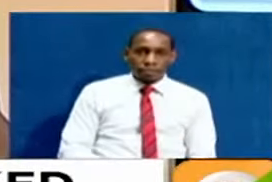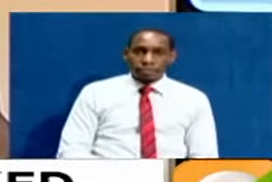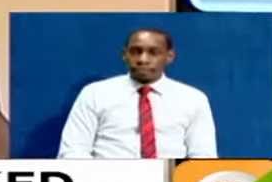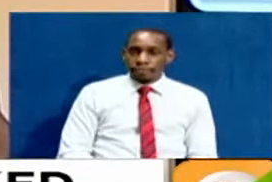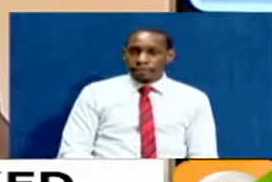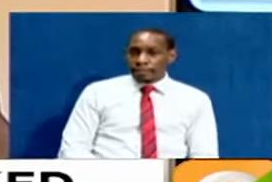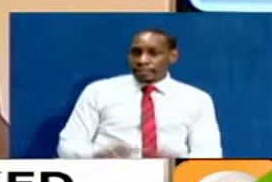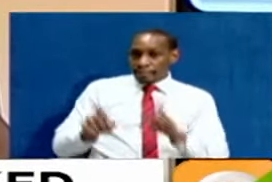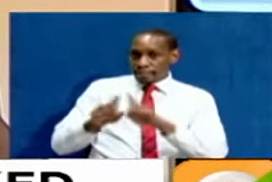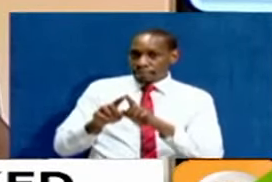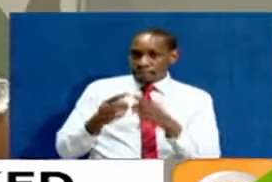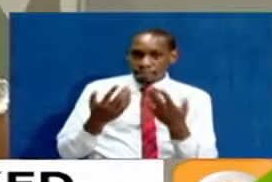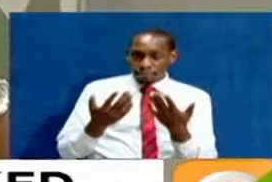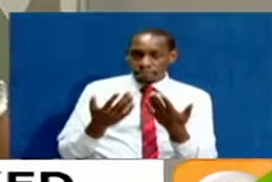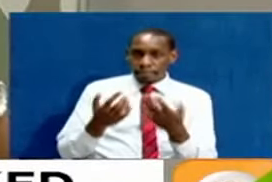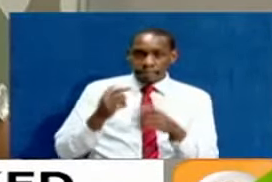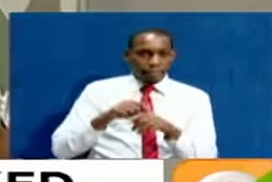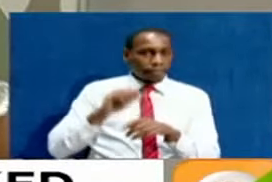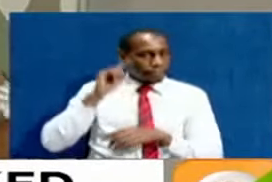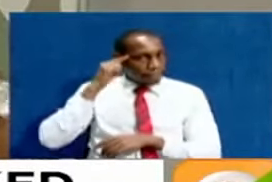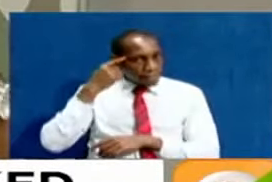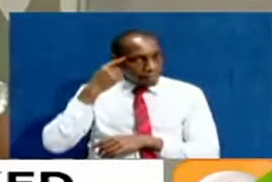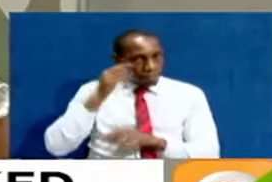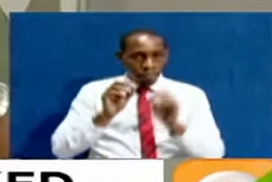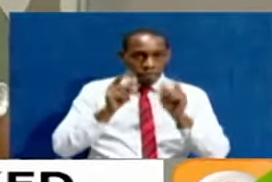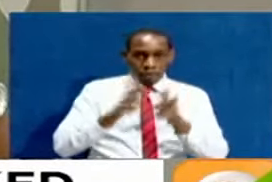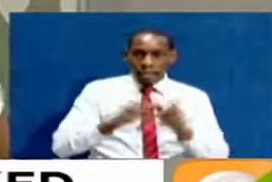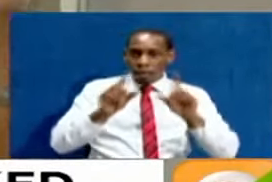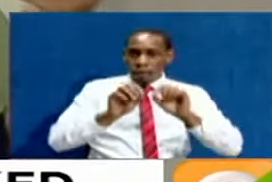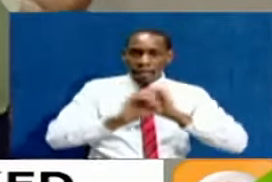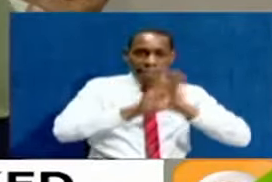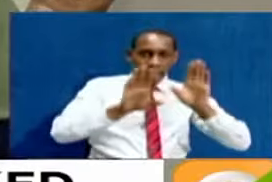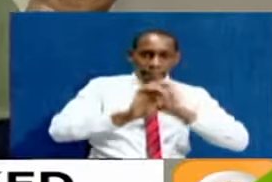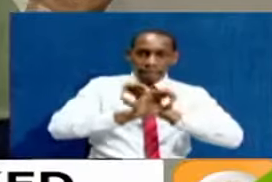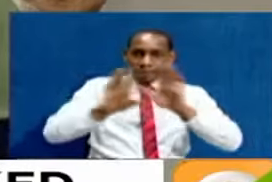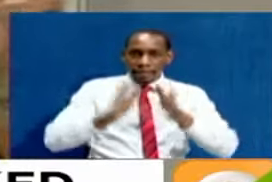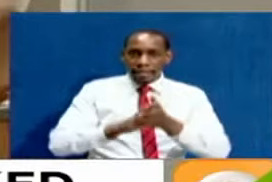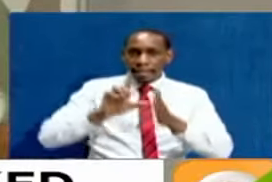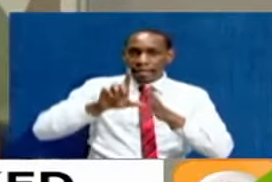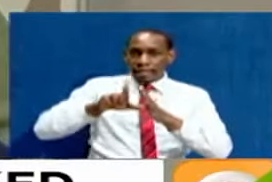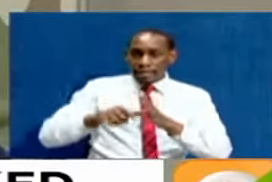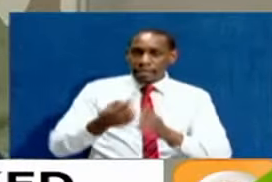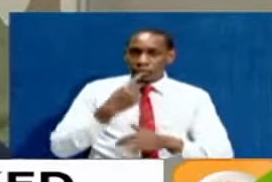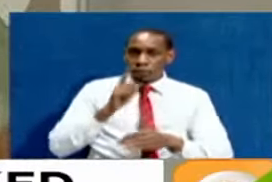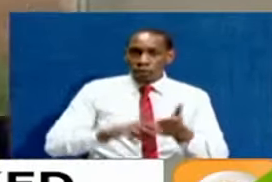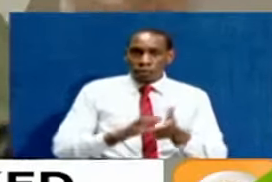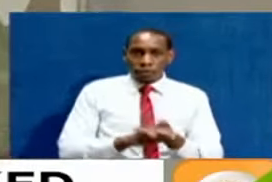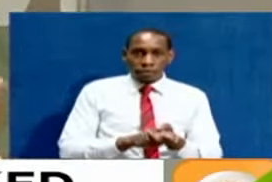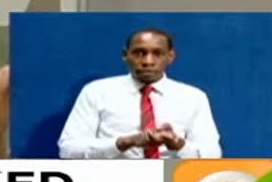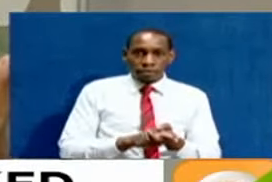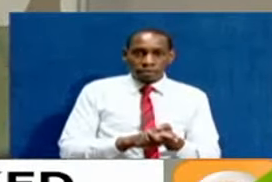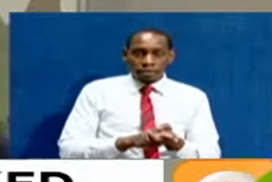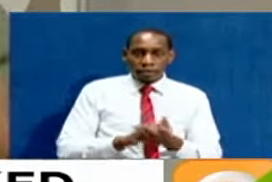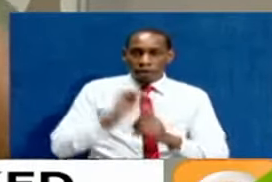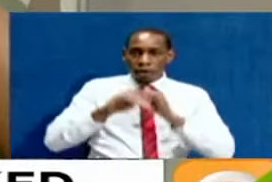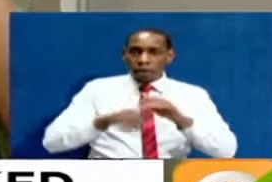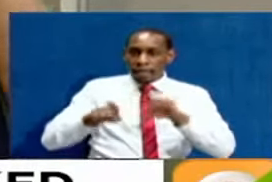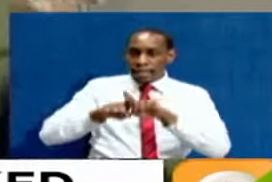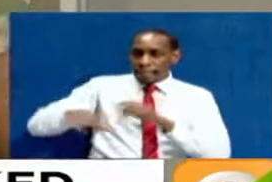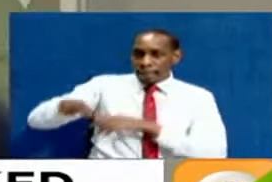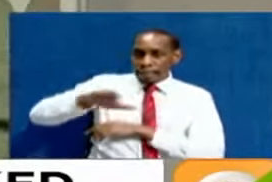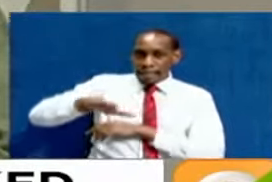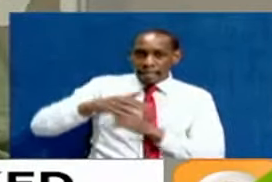when you look at that, you should be thinking about, okay, there are a lot of clarifications that had to be made after that. That Joe mentioned it. We're not sure. Are we all in the same zone? Yeah.